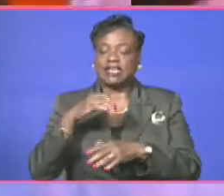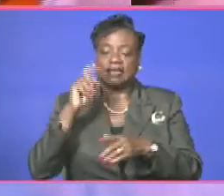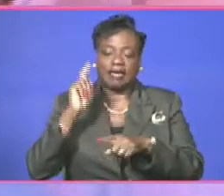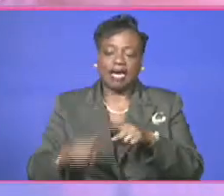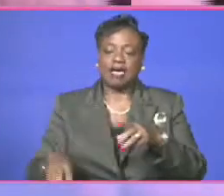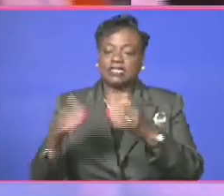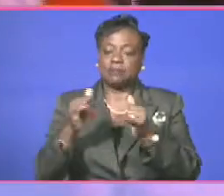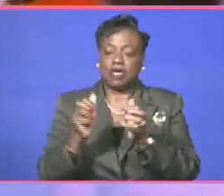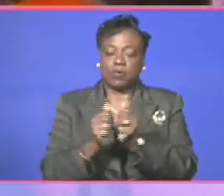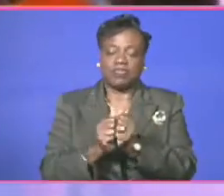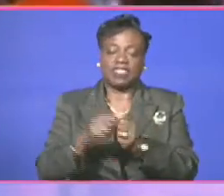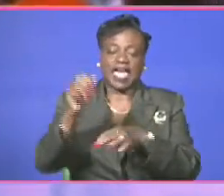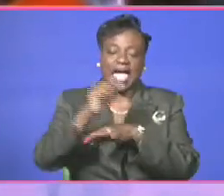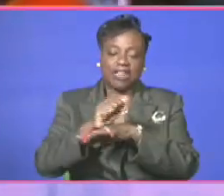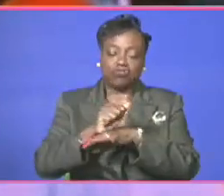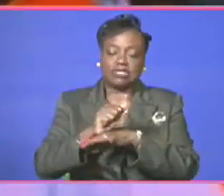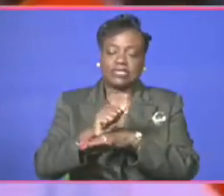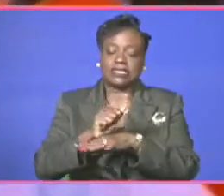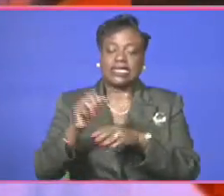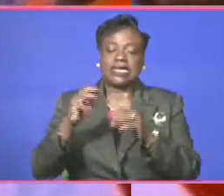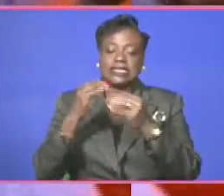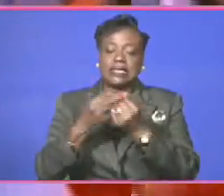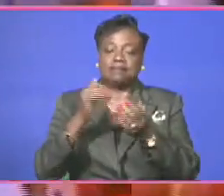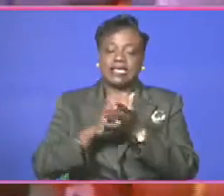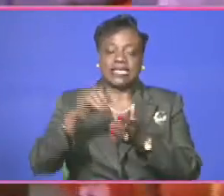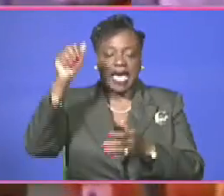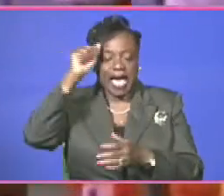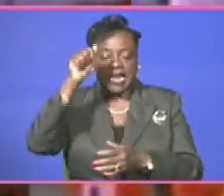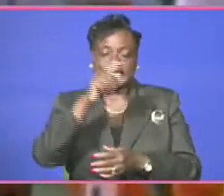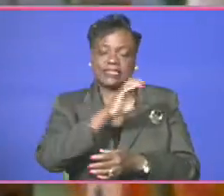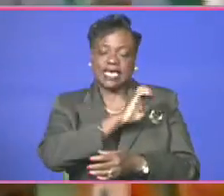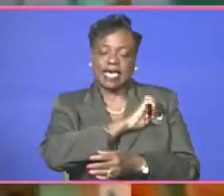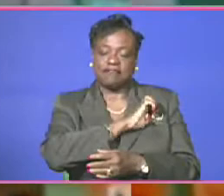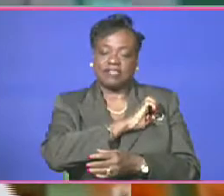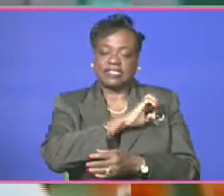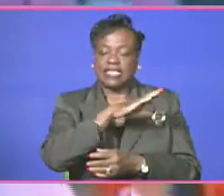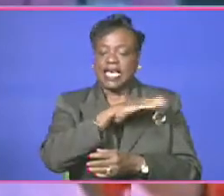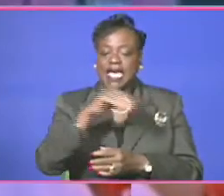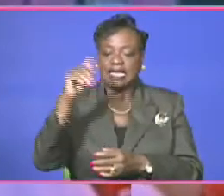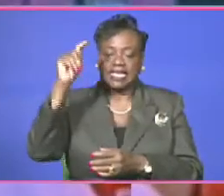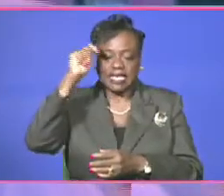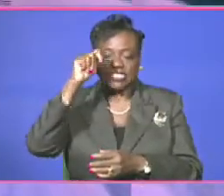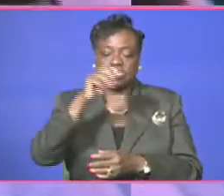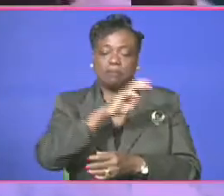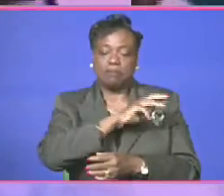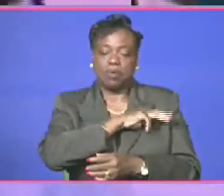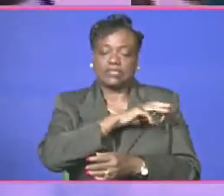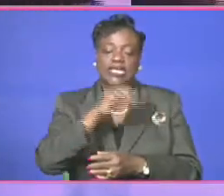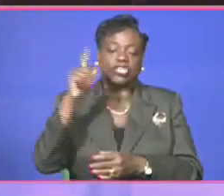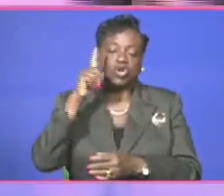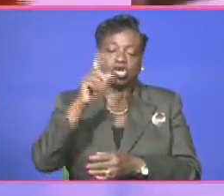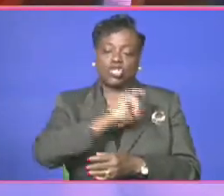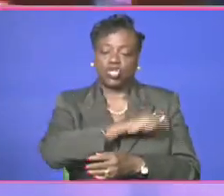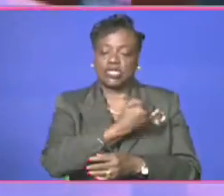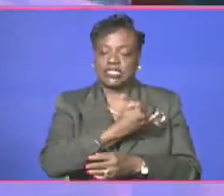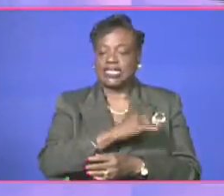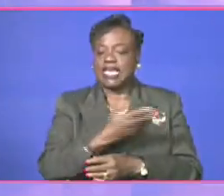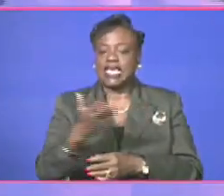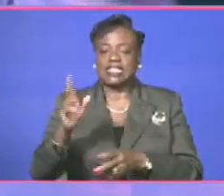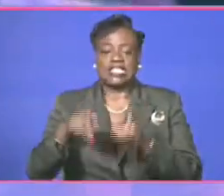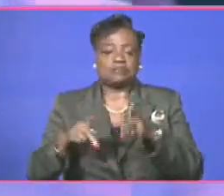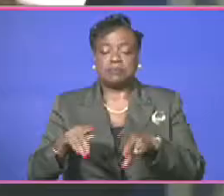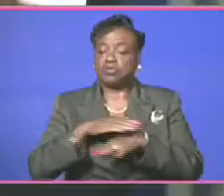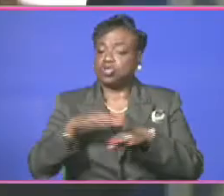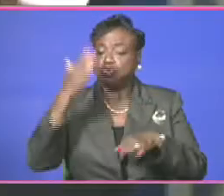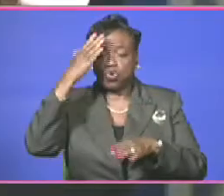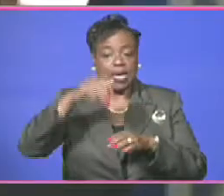with Andros team. That's Alex Evans and Keisha Moss and Latoya Johnson. And these people, they don't know nothing but